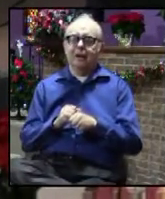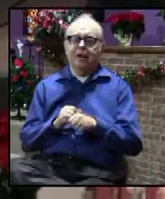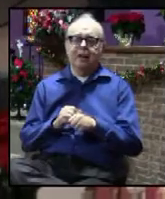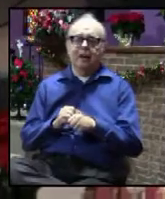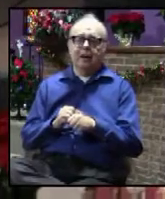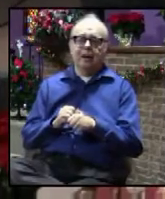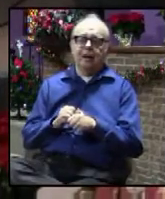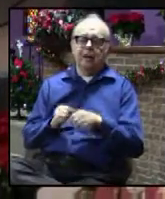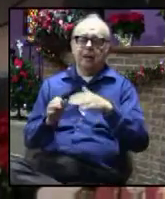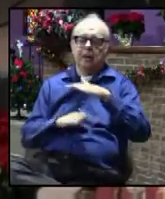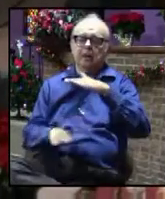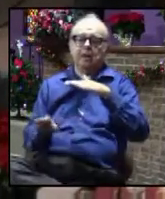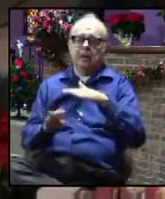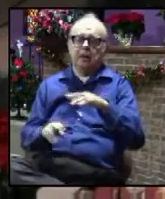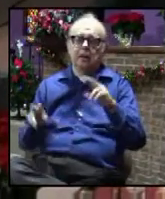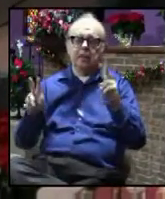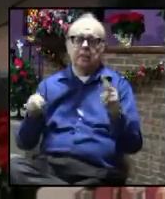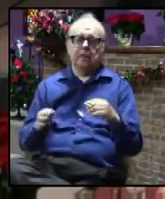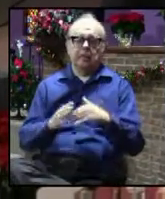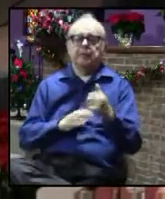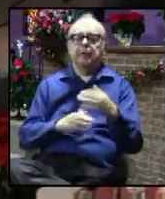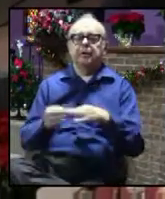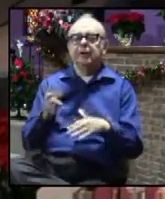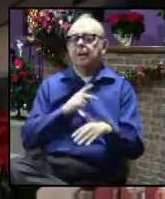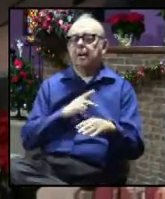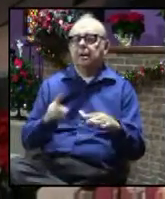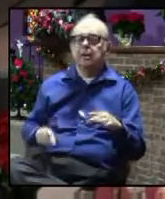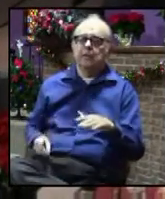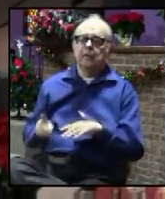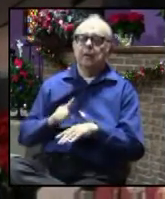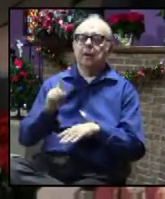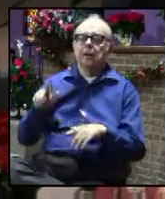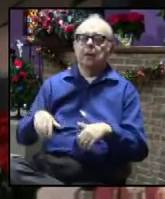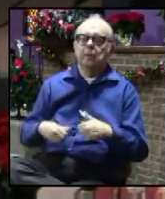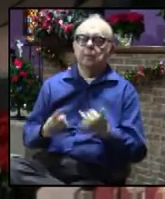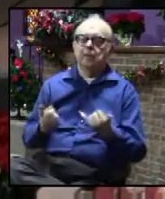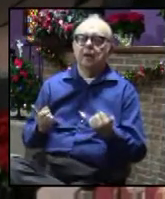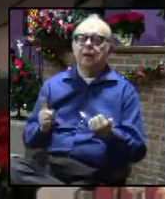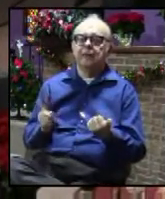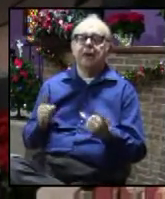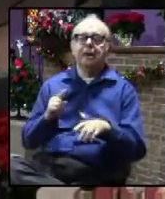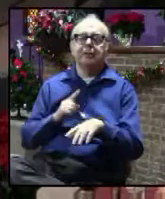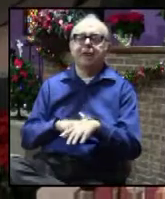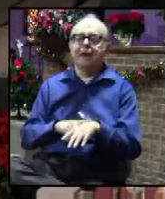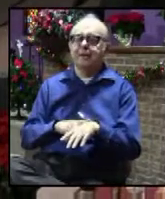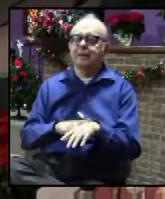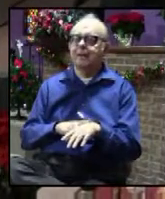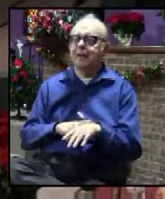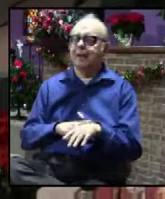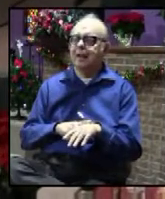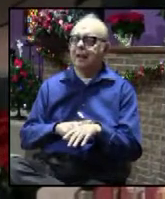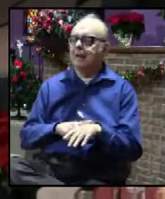And the bottom says, building the kingdom one life at a time.